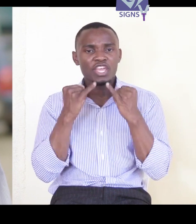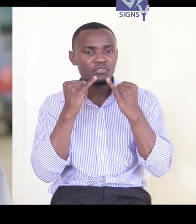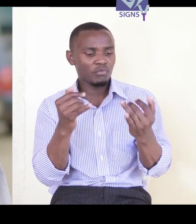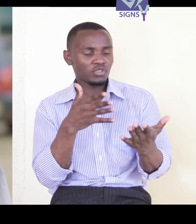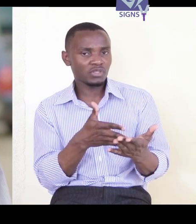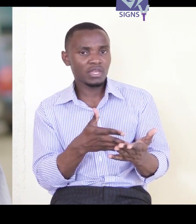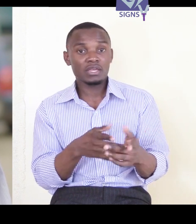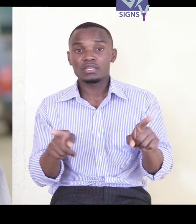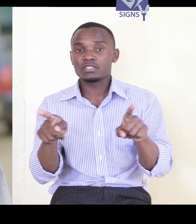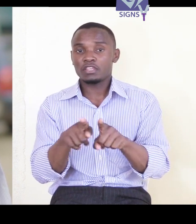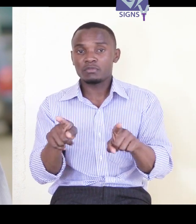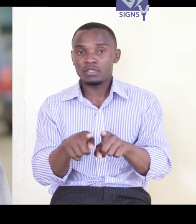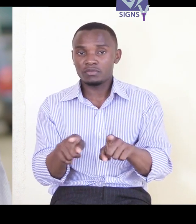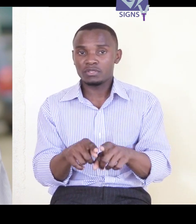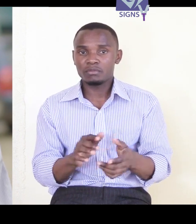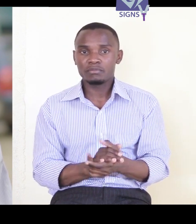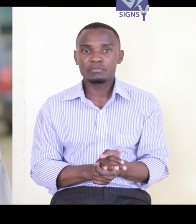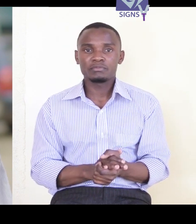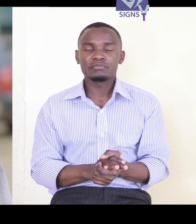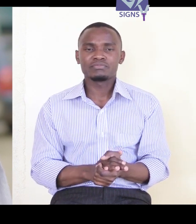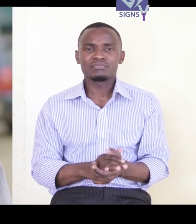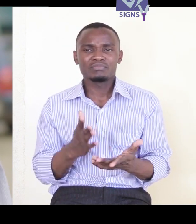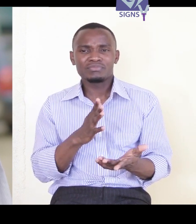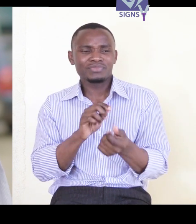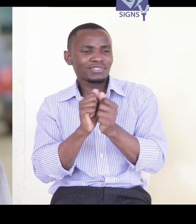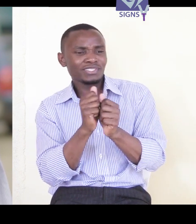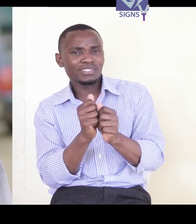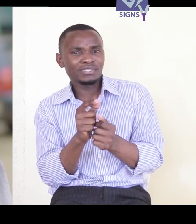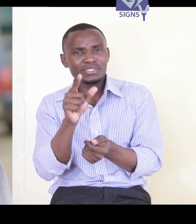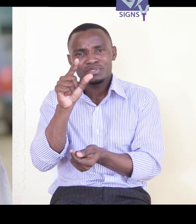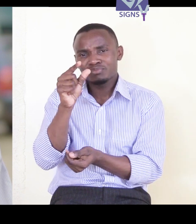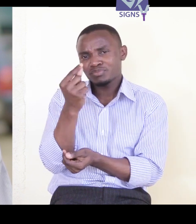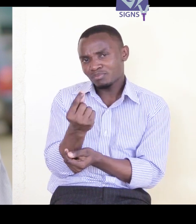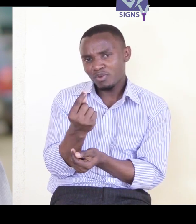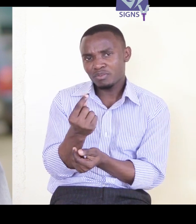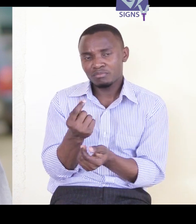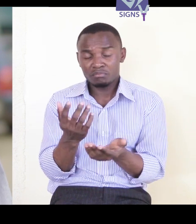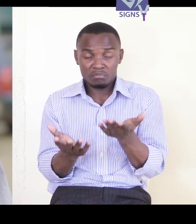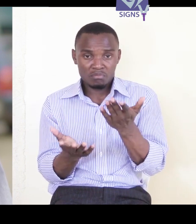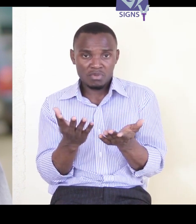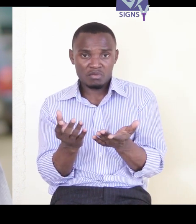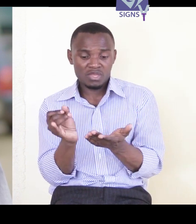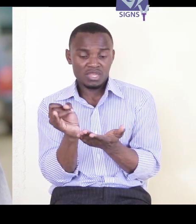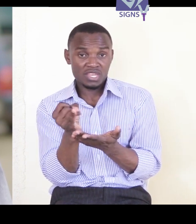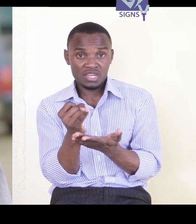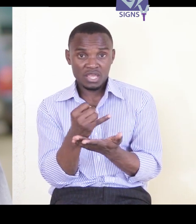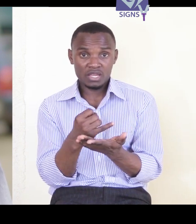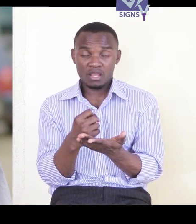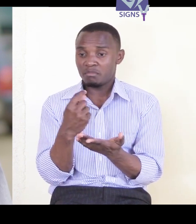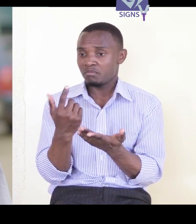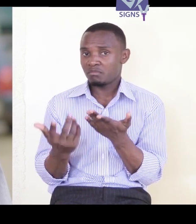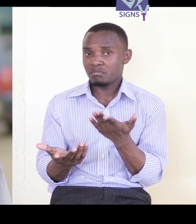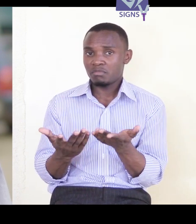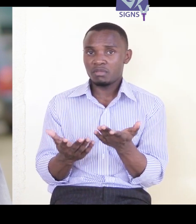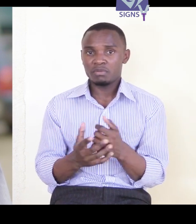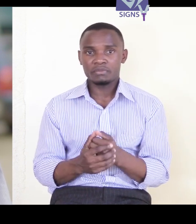the content is not the same. Modification is very minimum. Maybe in diagrams,